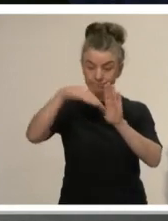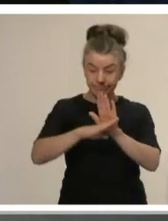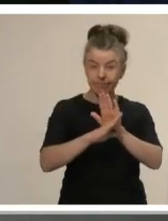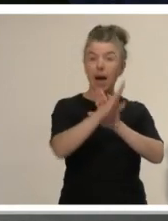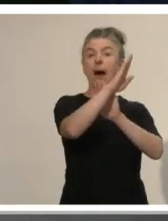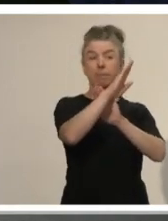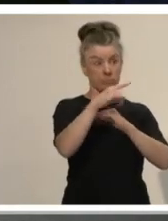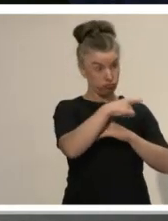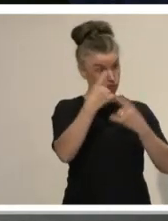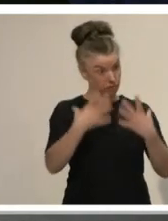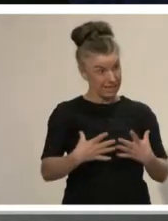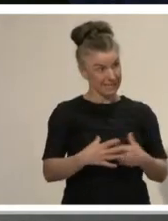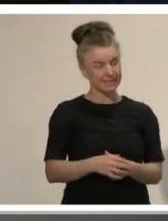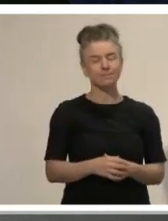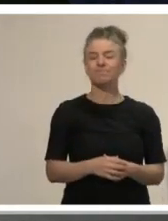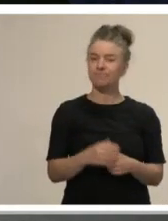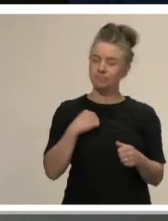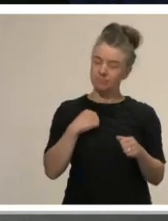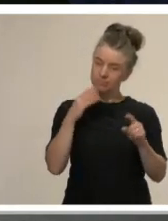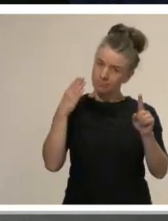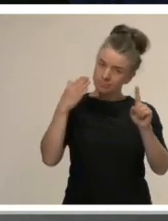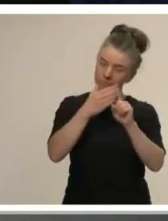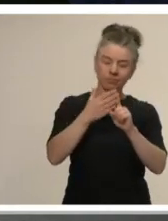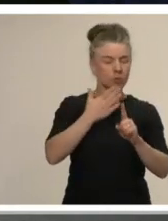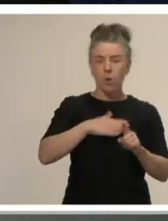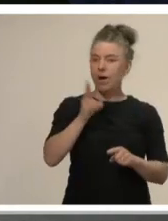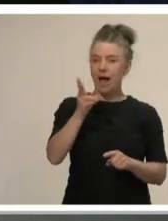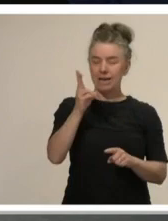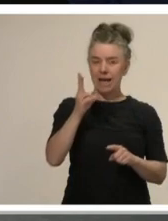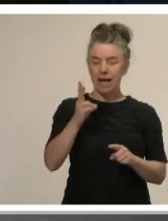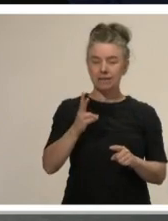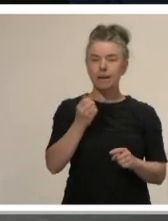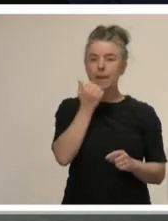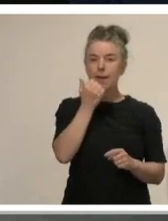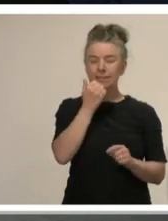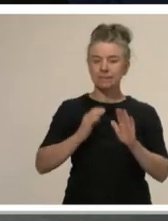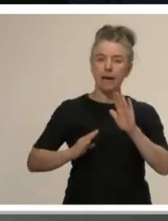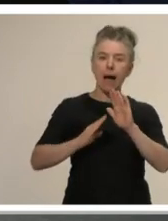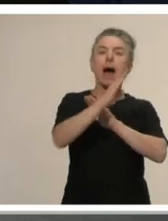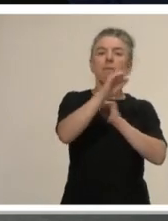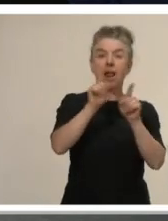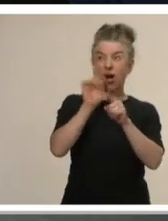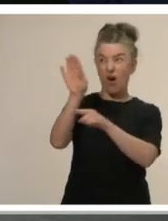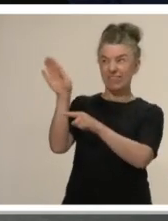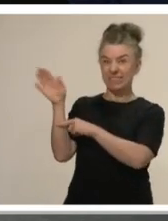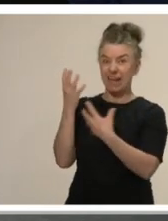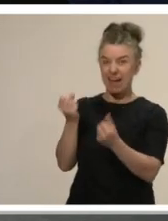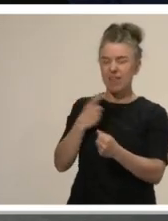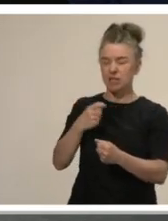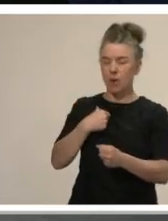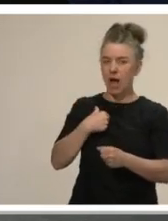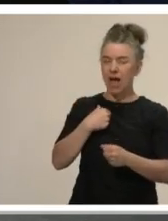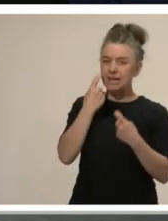doing everything we can to prevent New Zealand experiencing the second wave that we have seen in other countries, and that's why we're moving